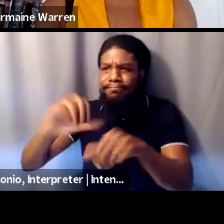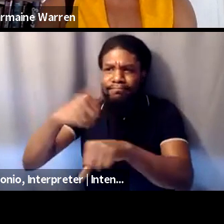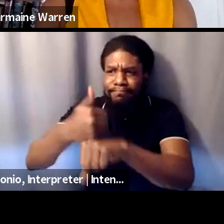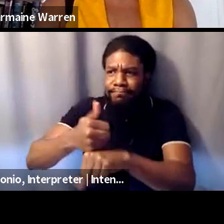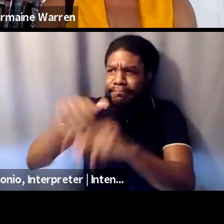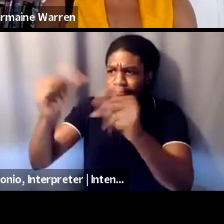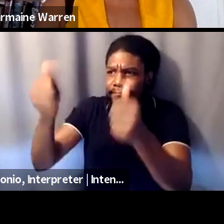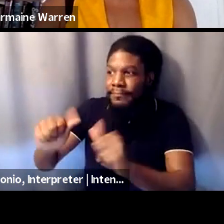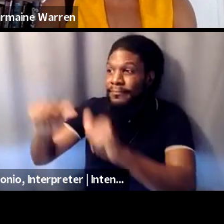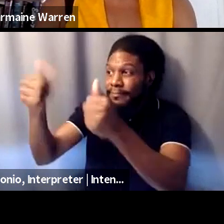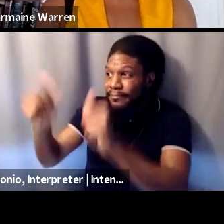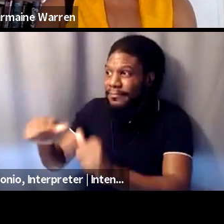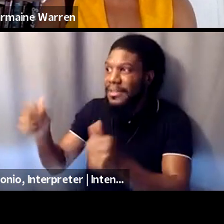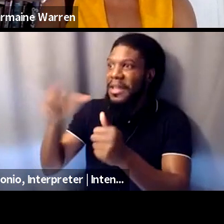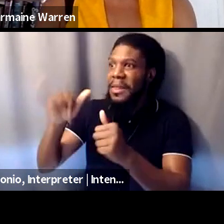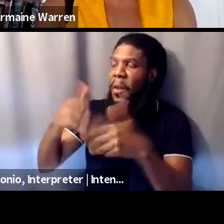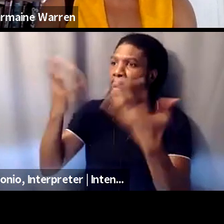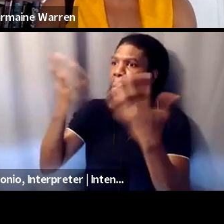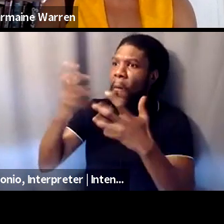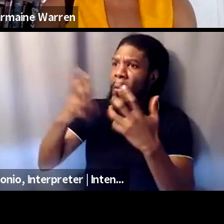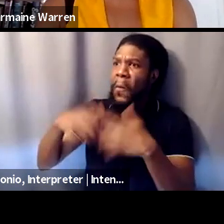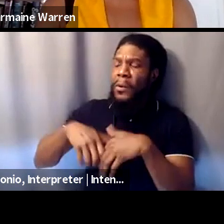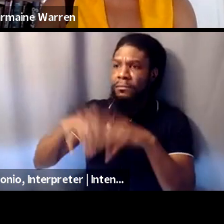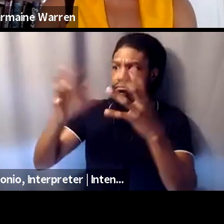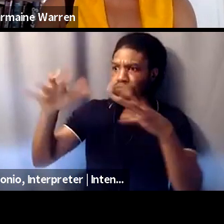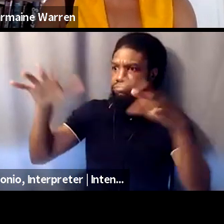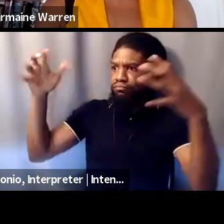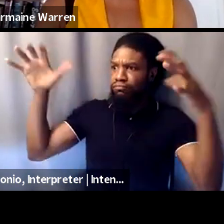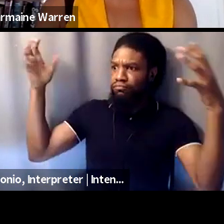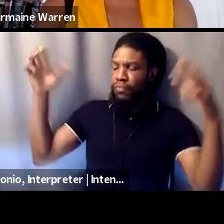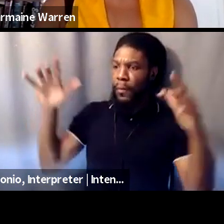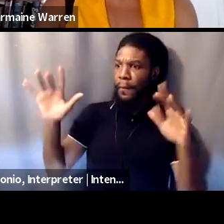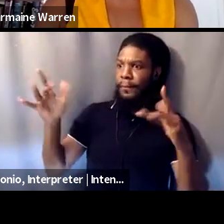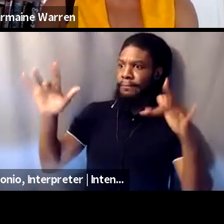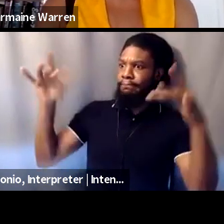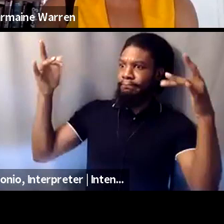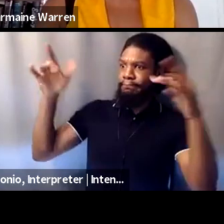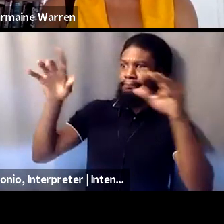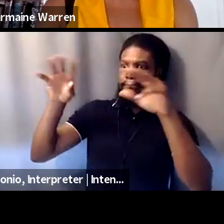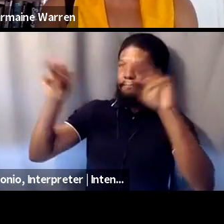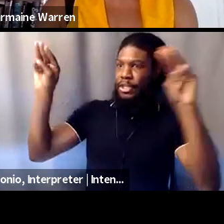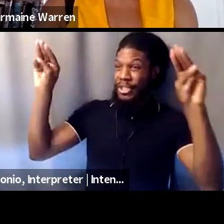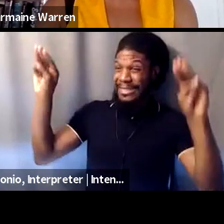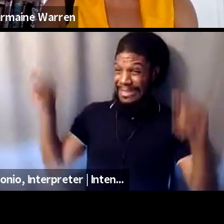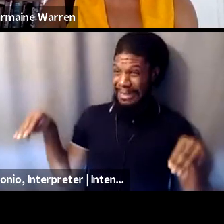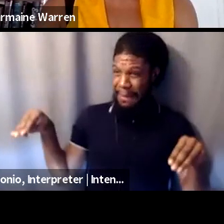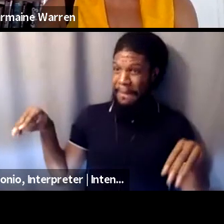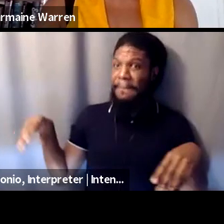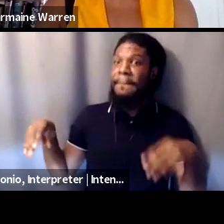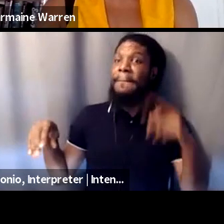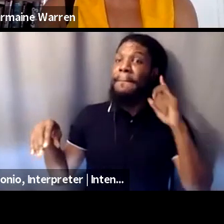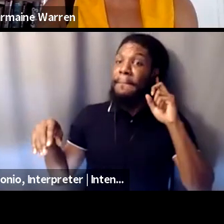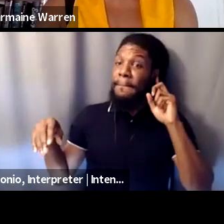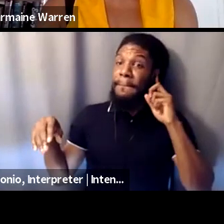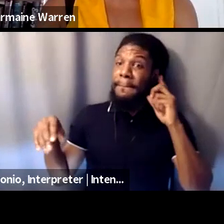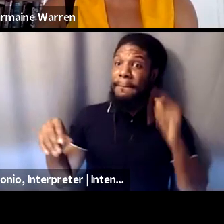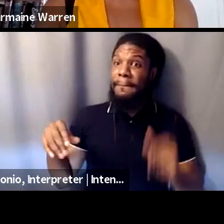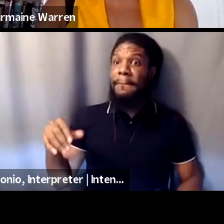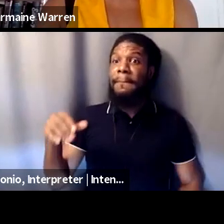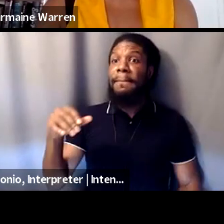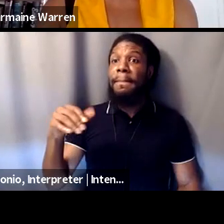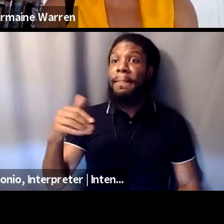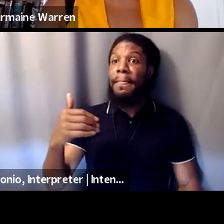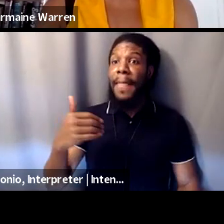multi-museum mansion thing, like anywhere there was a Black or POC